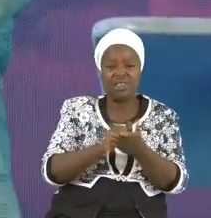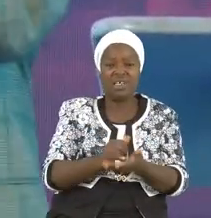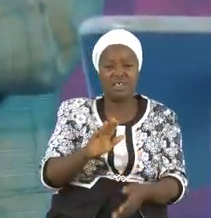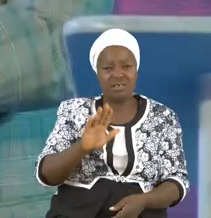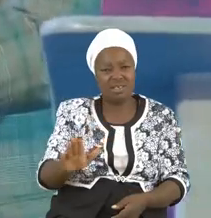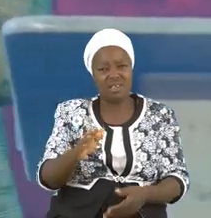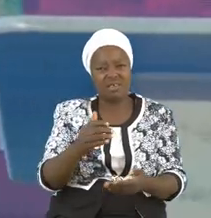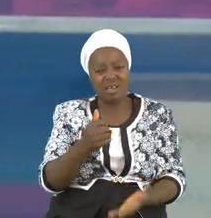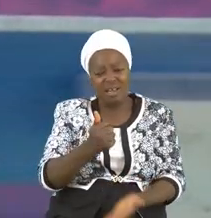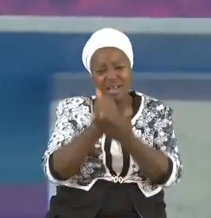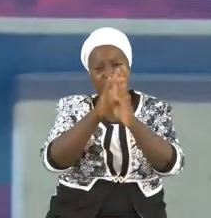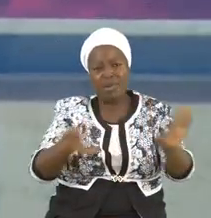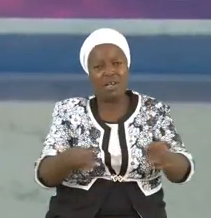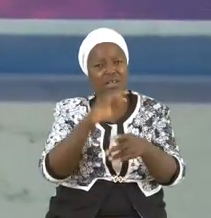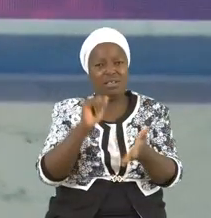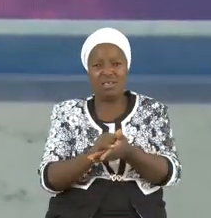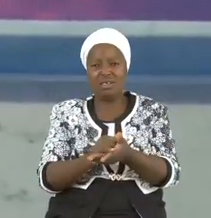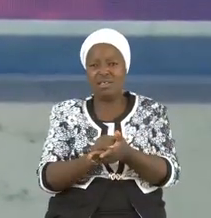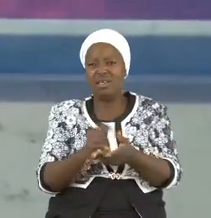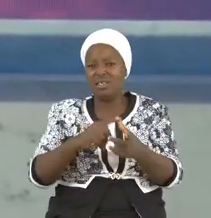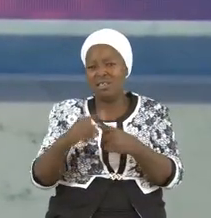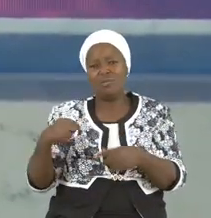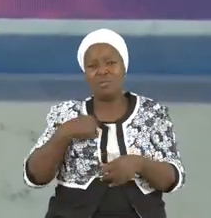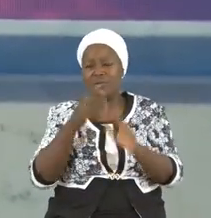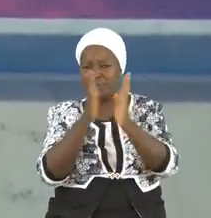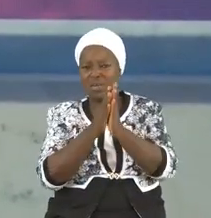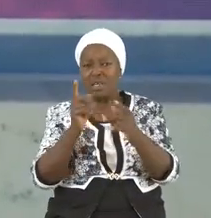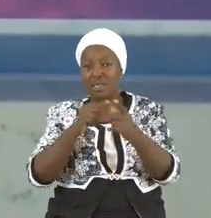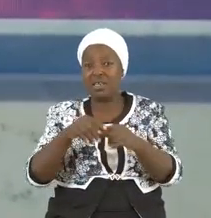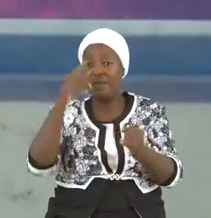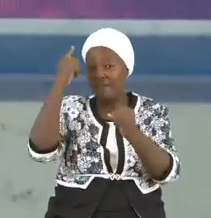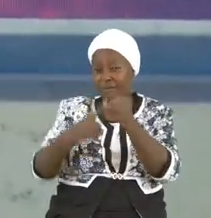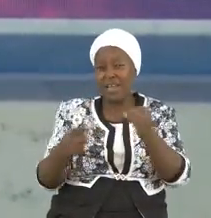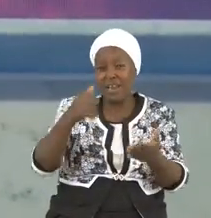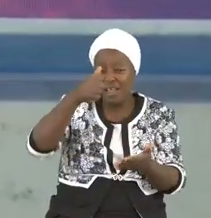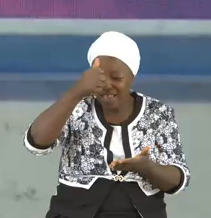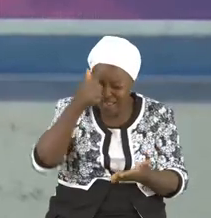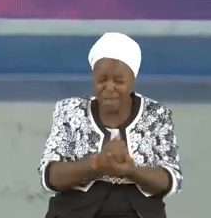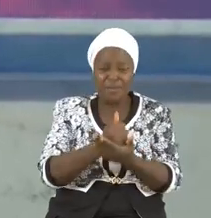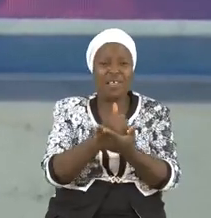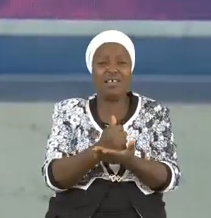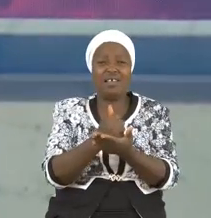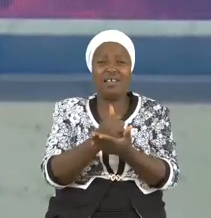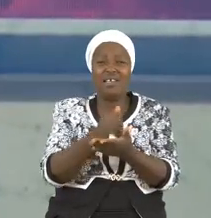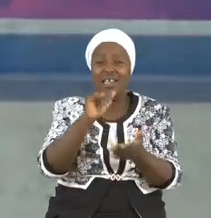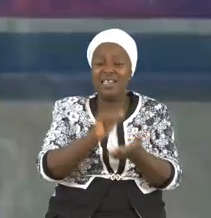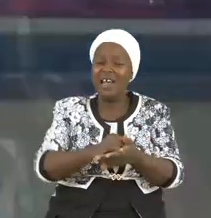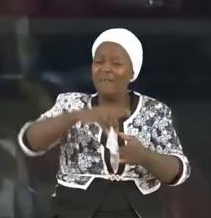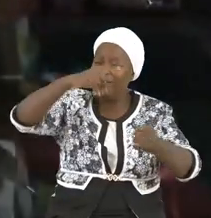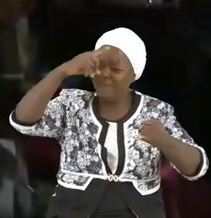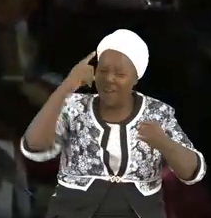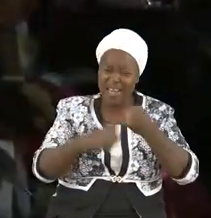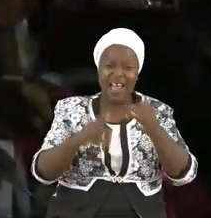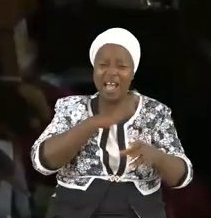we prayed. And then the final amen that finalizes